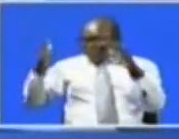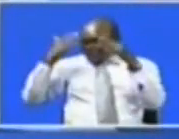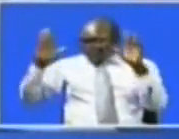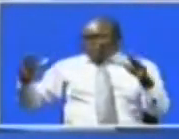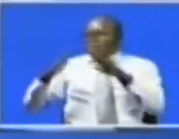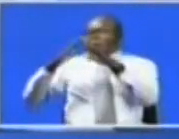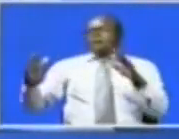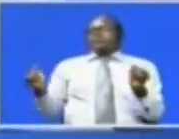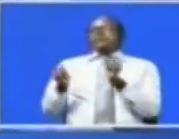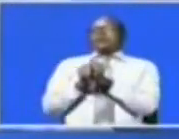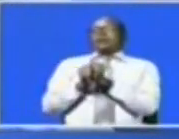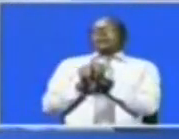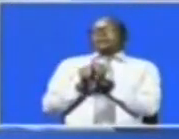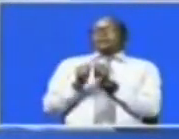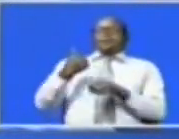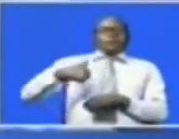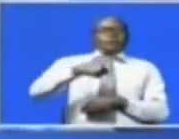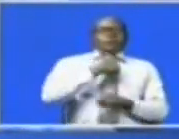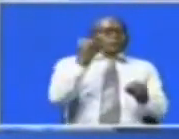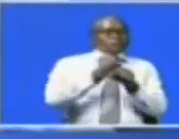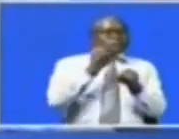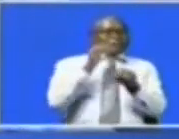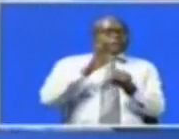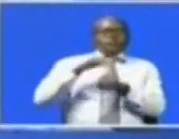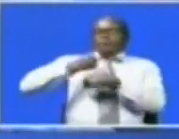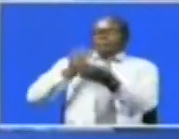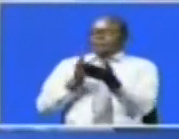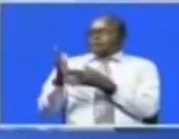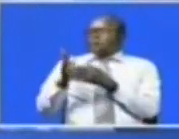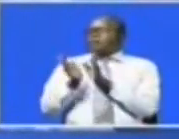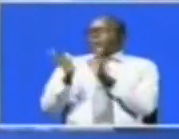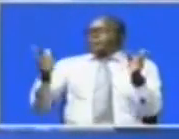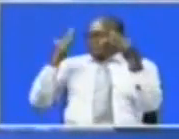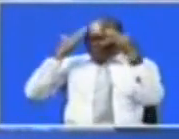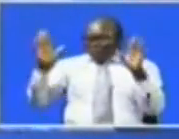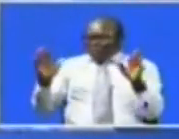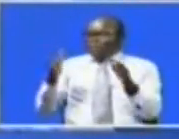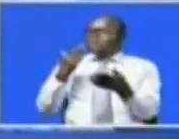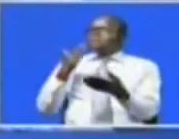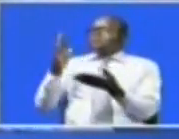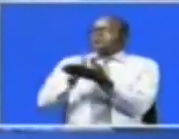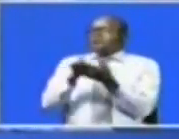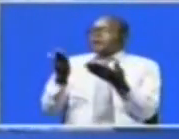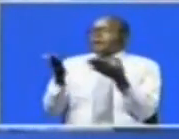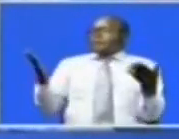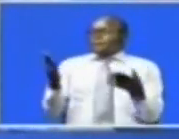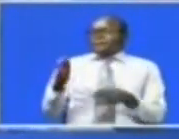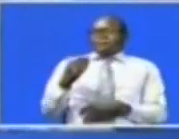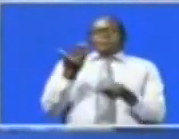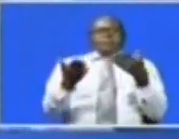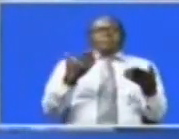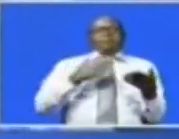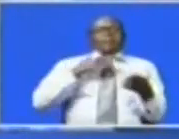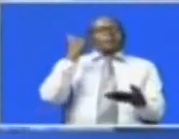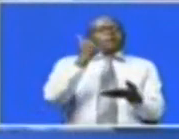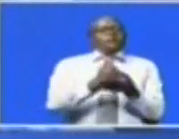Kumi, being on the no, far front? We are doing a lot. Make sure the public knows, share anything you see. Maybe my office has not been